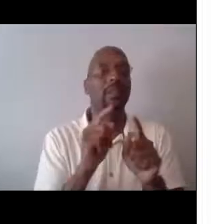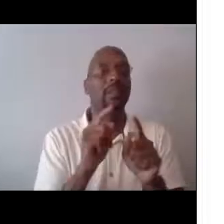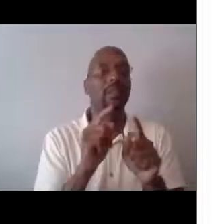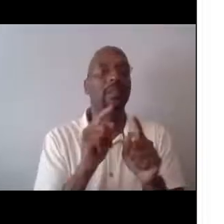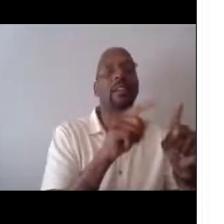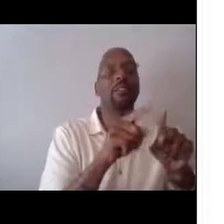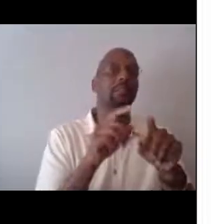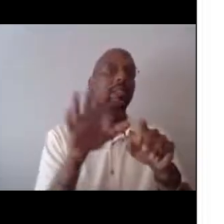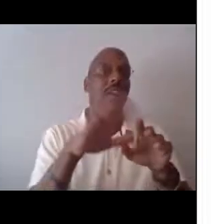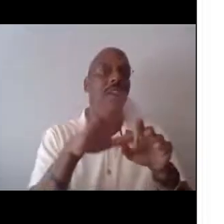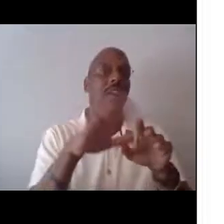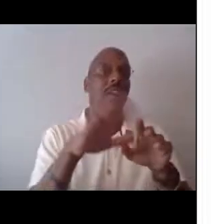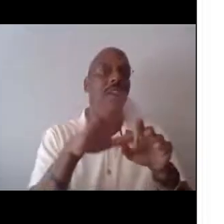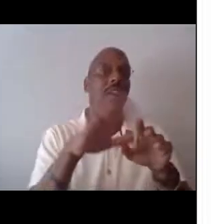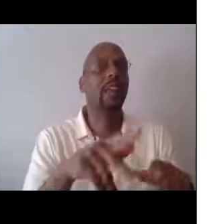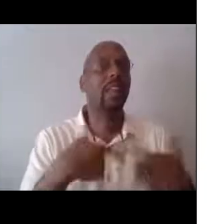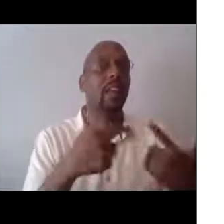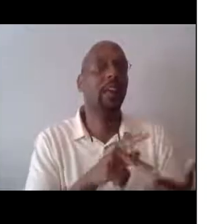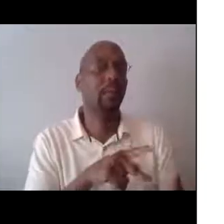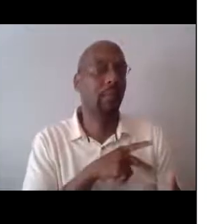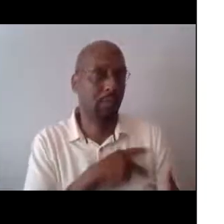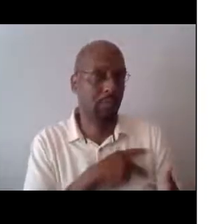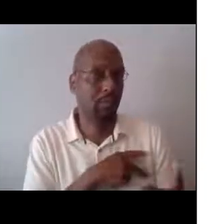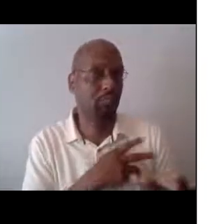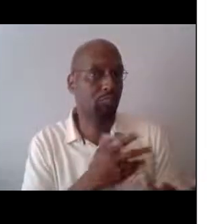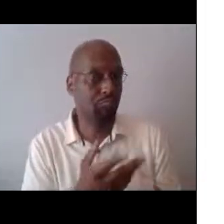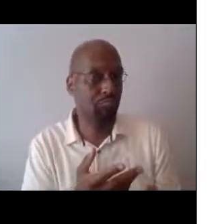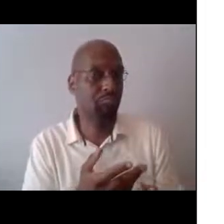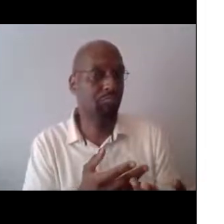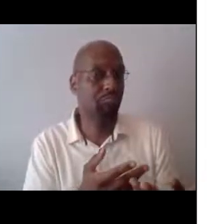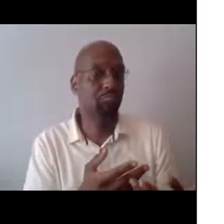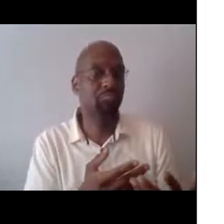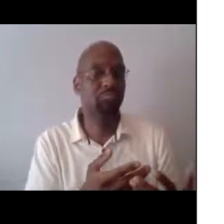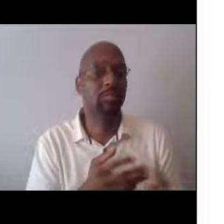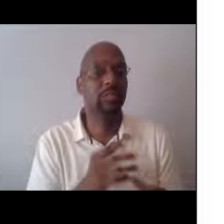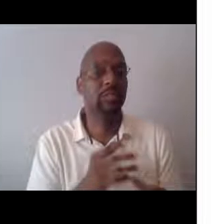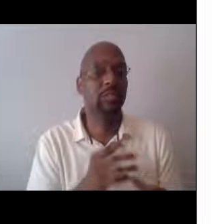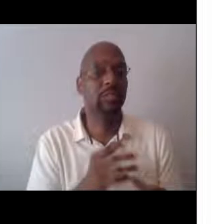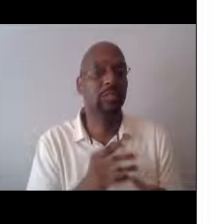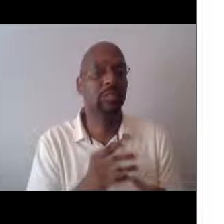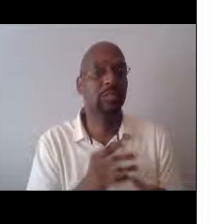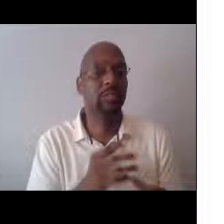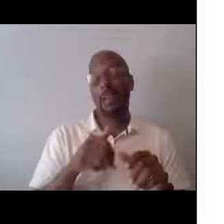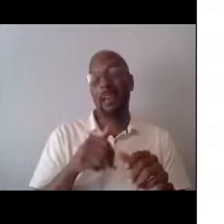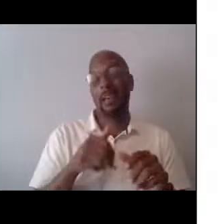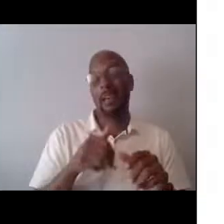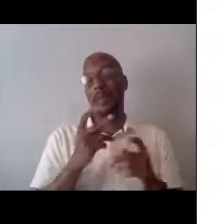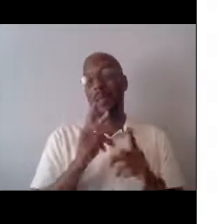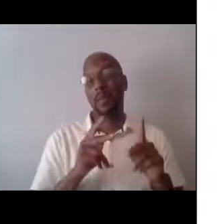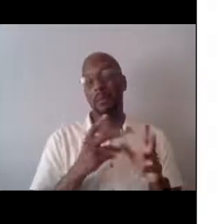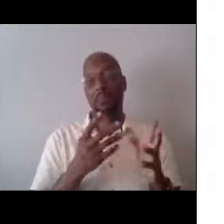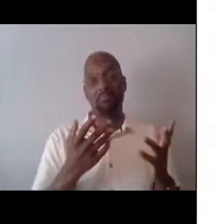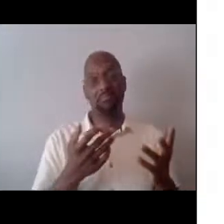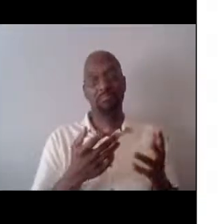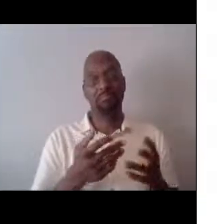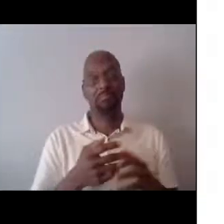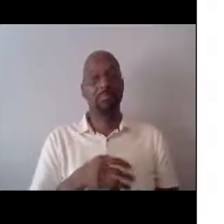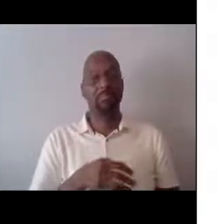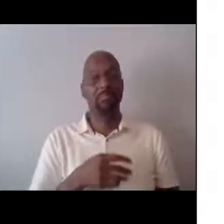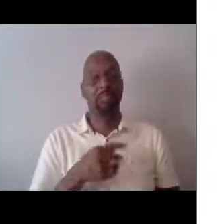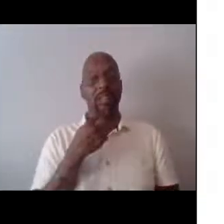really great to see among the applicants. And as you can see, a large number of applicants represent BIPOC